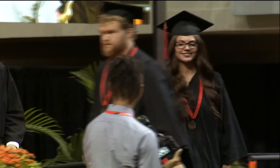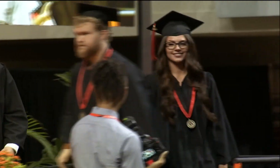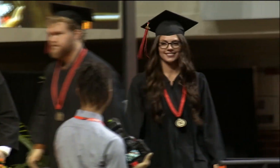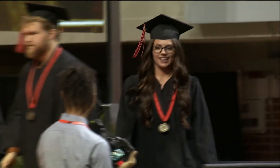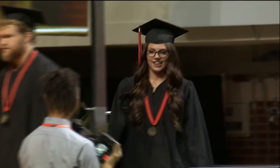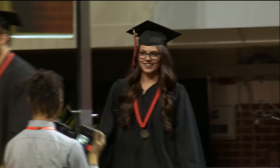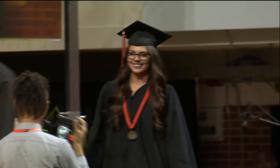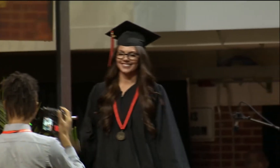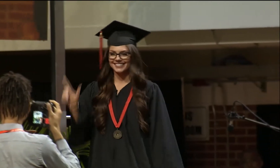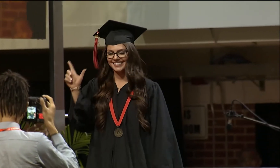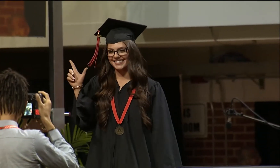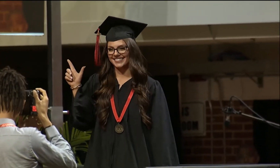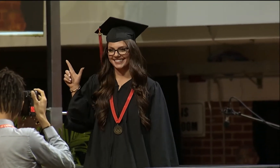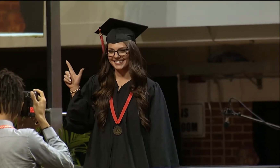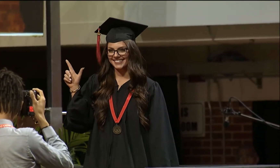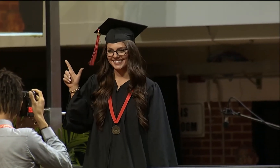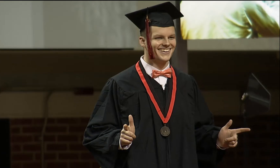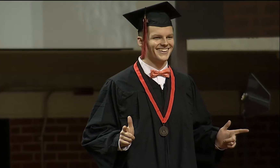Cassidy Treadwell.